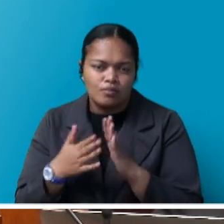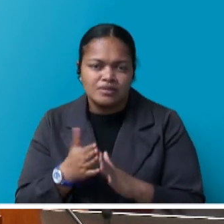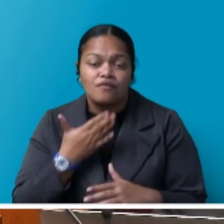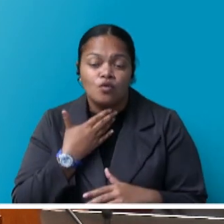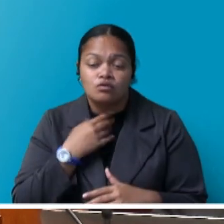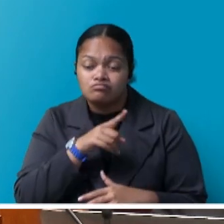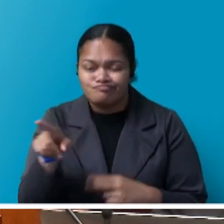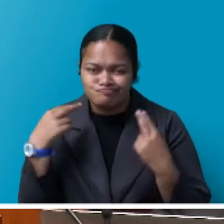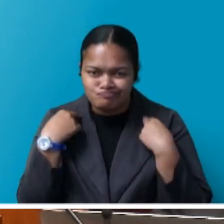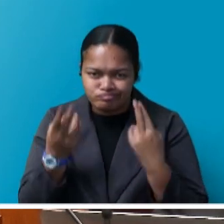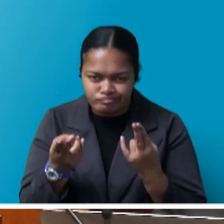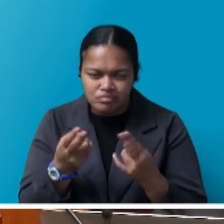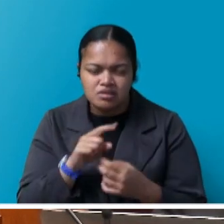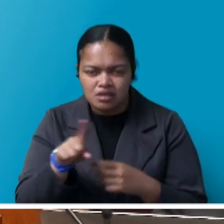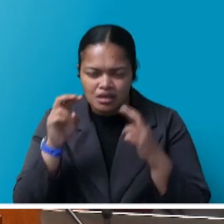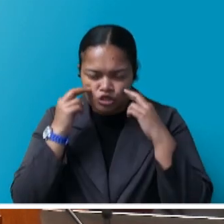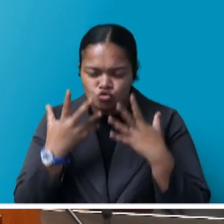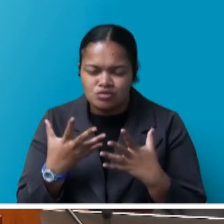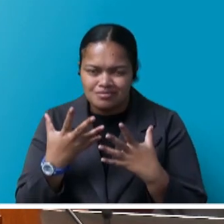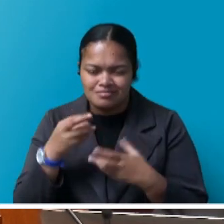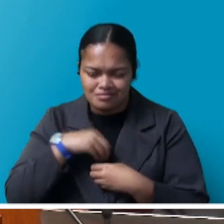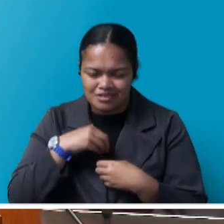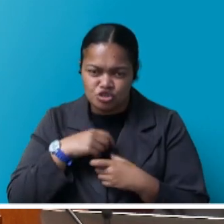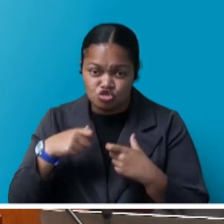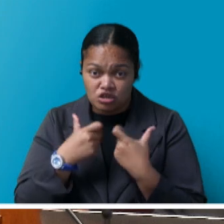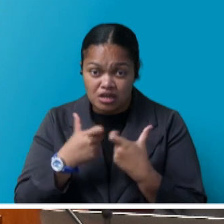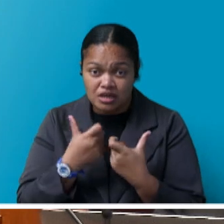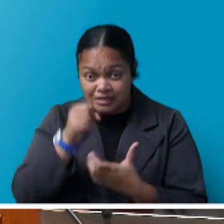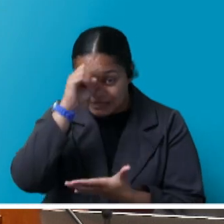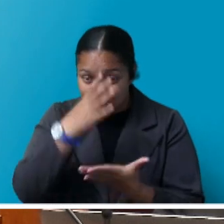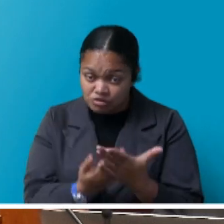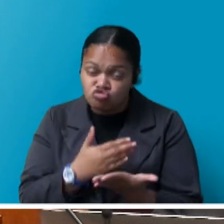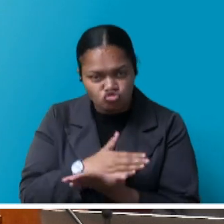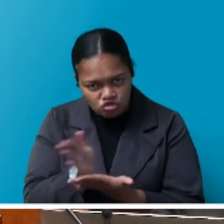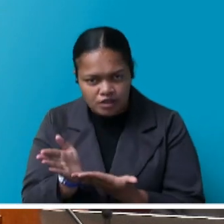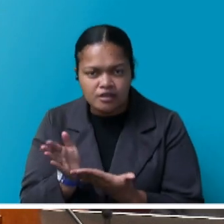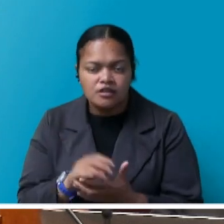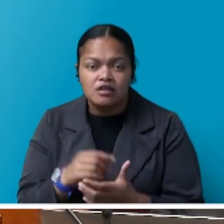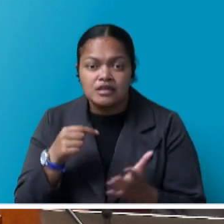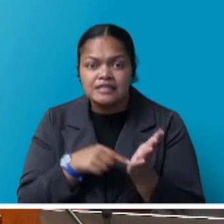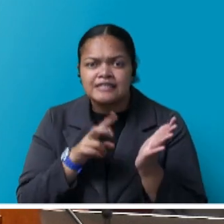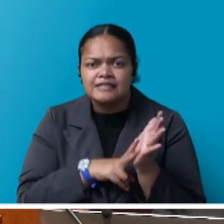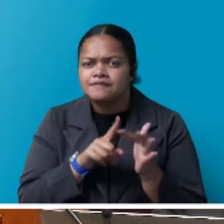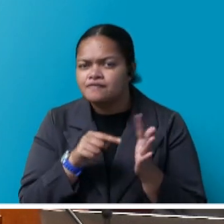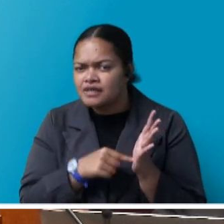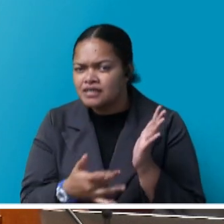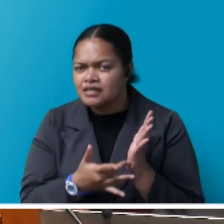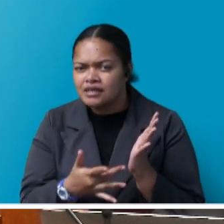heard and their unique challenges addressed. I welcome the prioritization of TVET, or Technical and